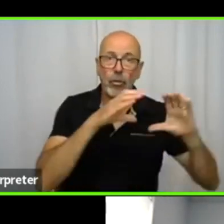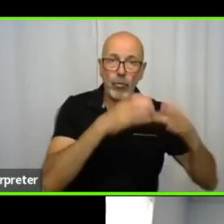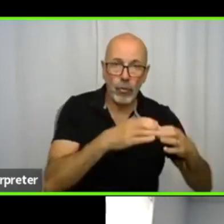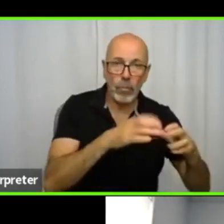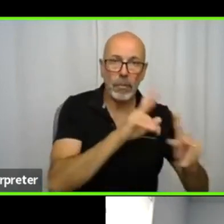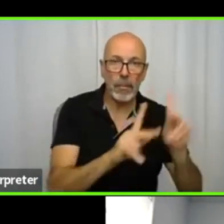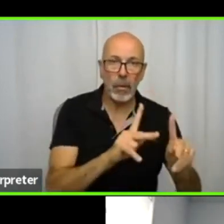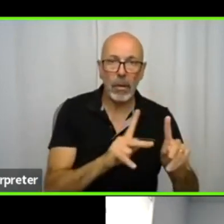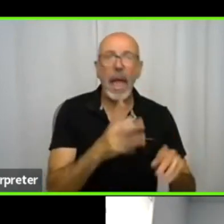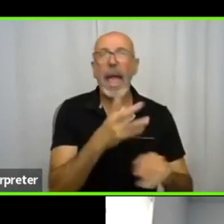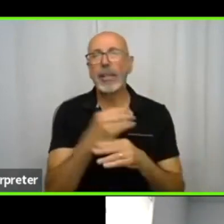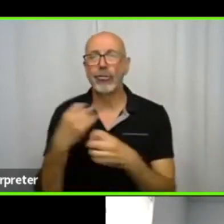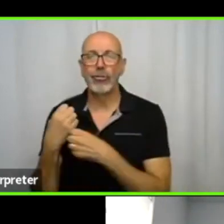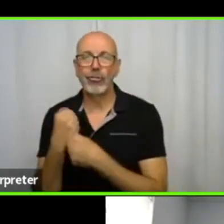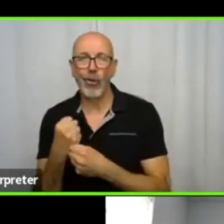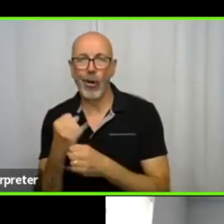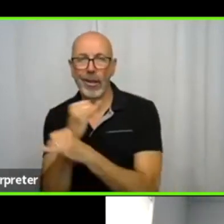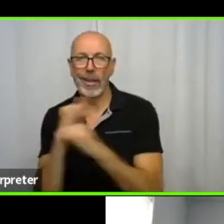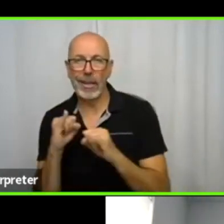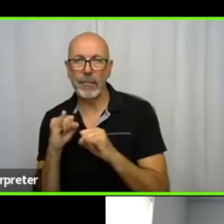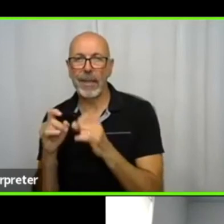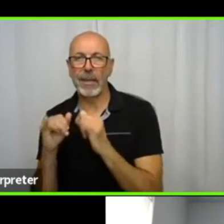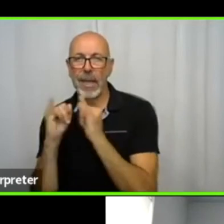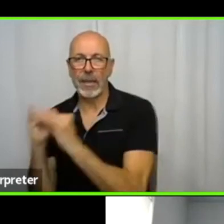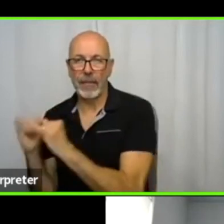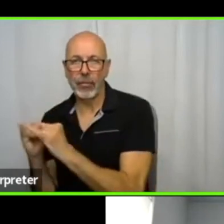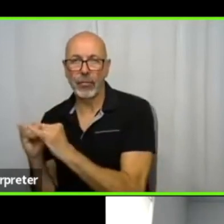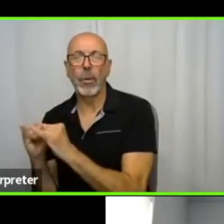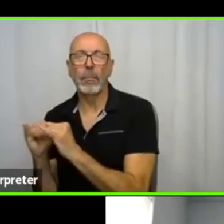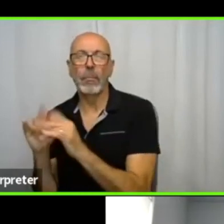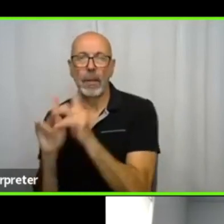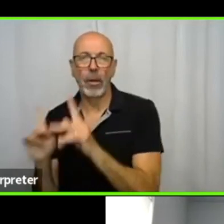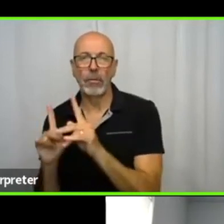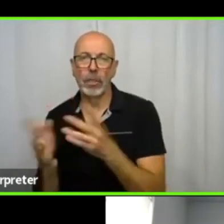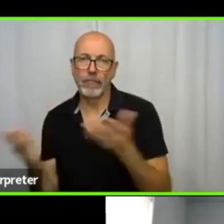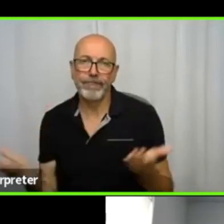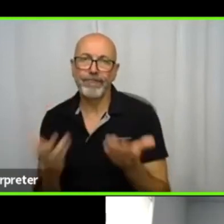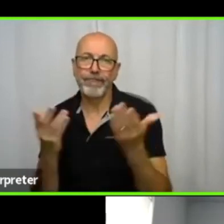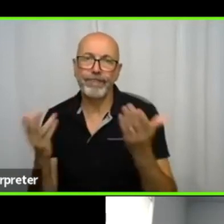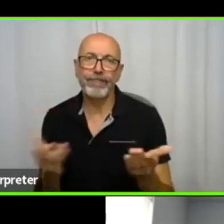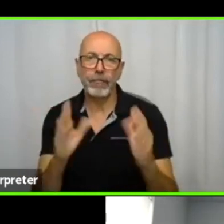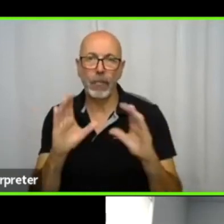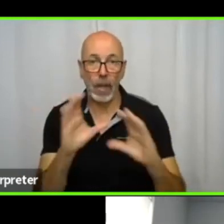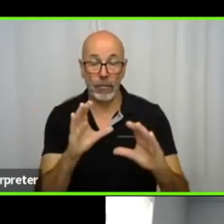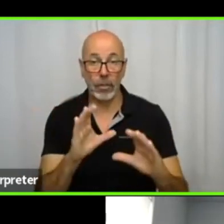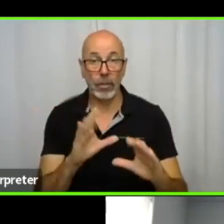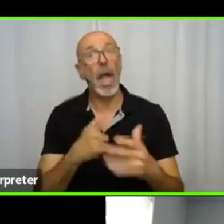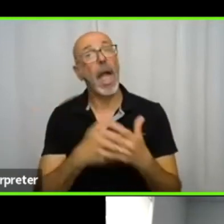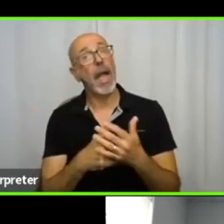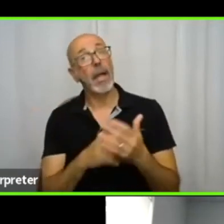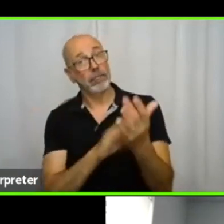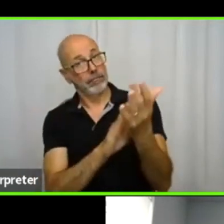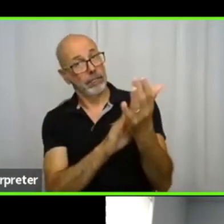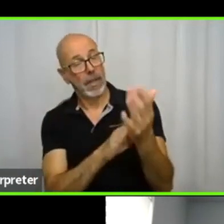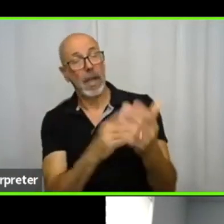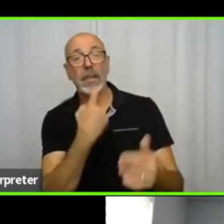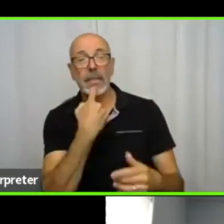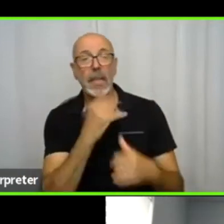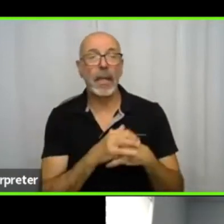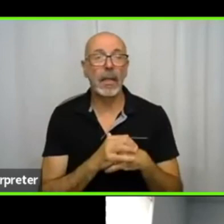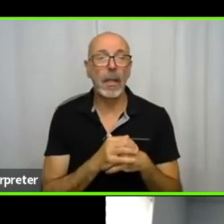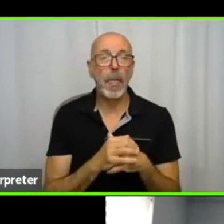together as well as really strong independent individual voices to drive the conversation. And also just a quick shout out to say is that I think this is